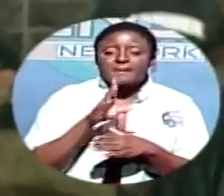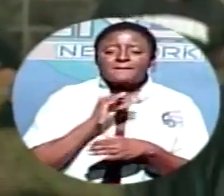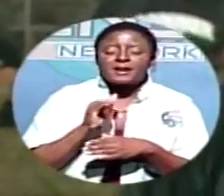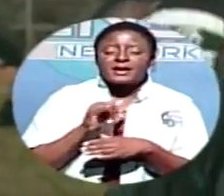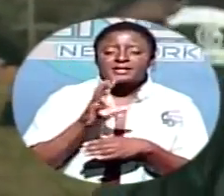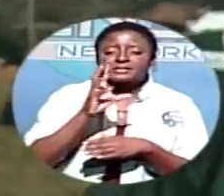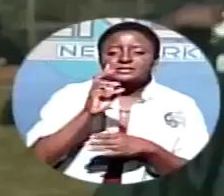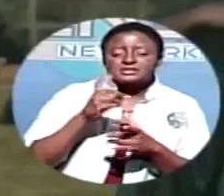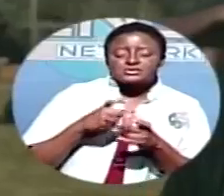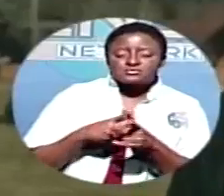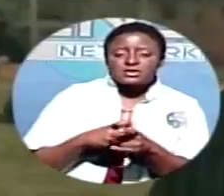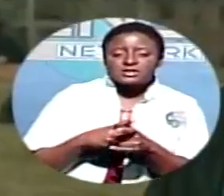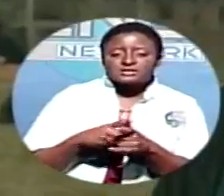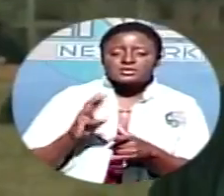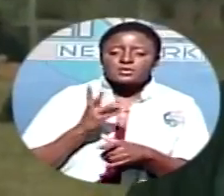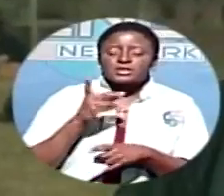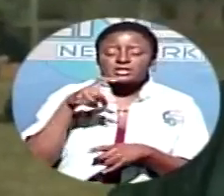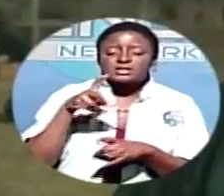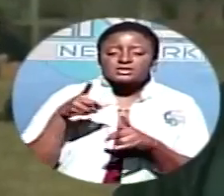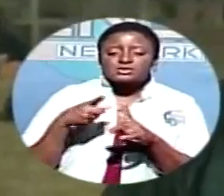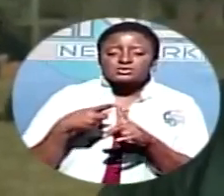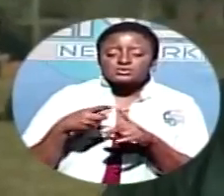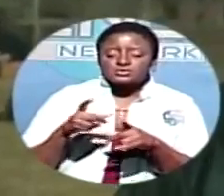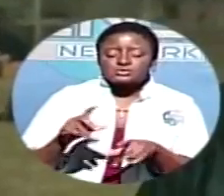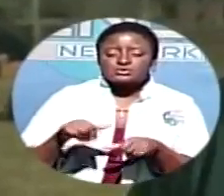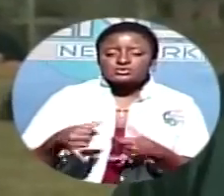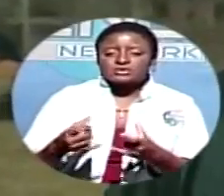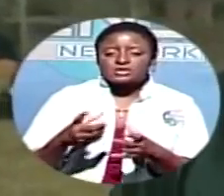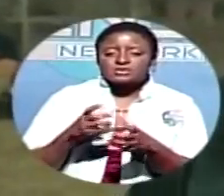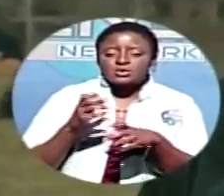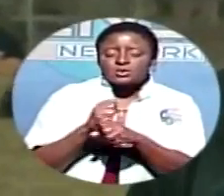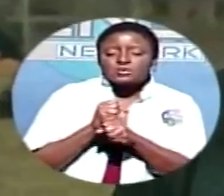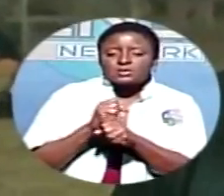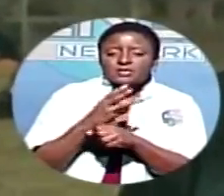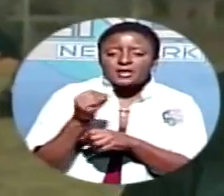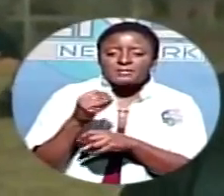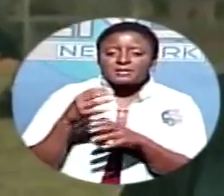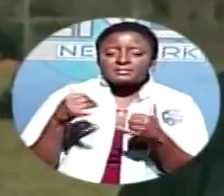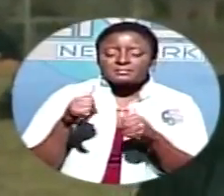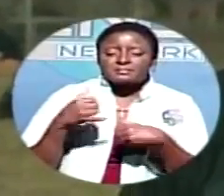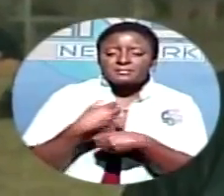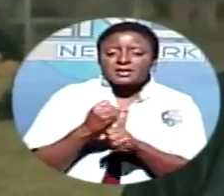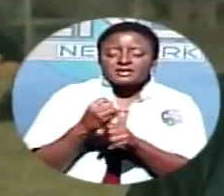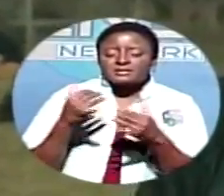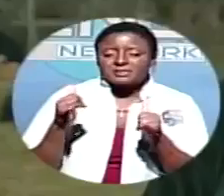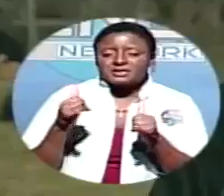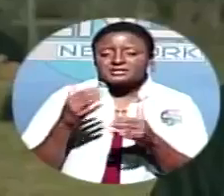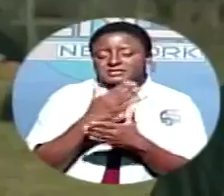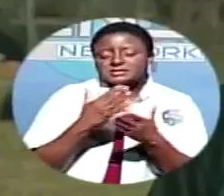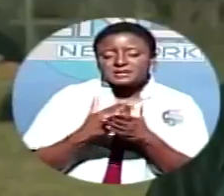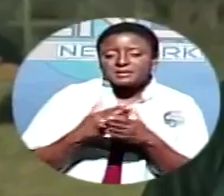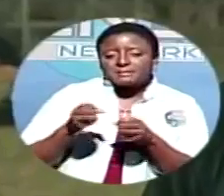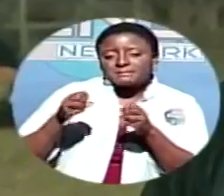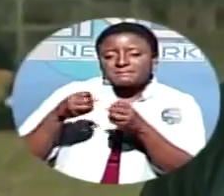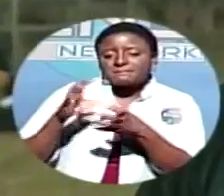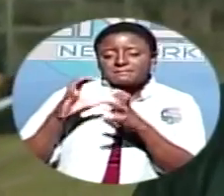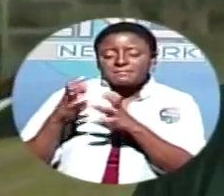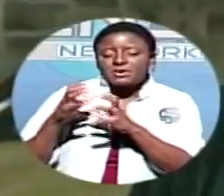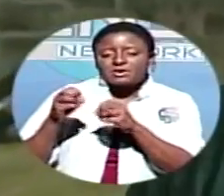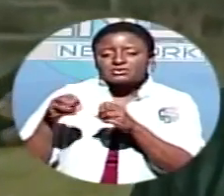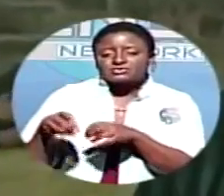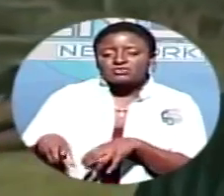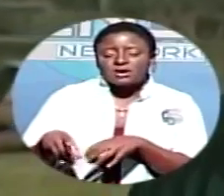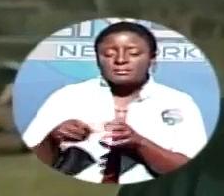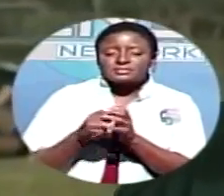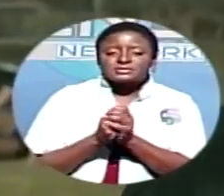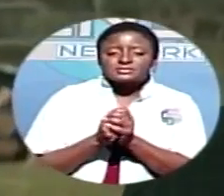and all we had to do is just hold them and make the plays. But unfortunately, some balls dropped in. That's a part of the game, hits, runs, and errors. But